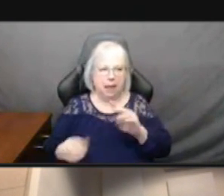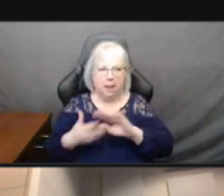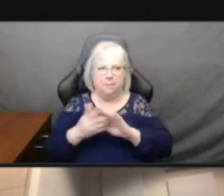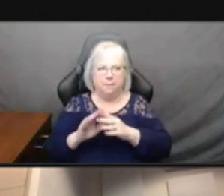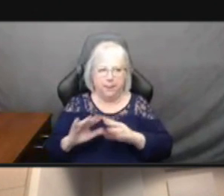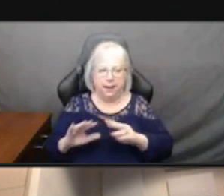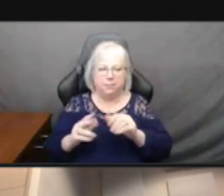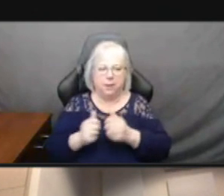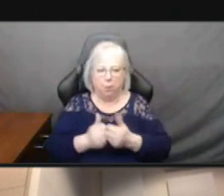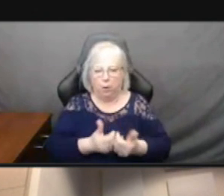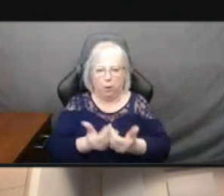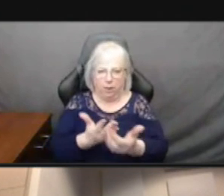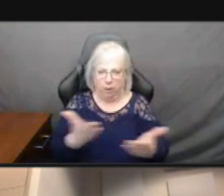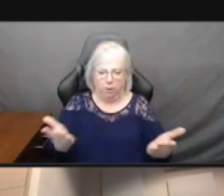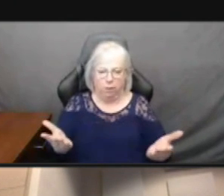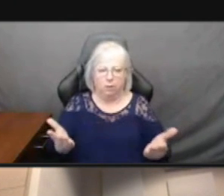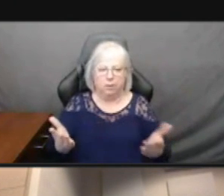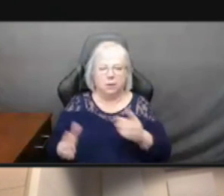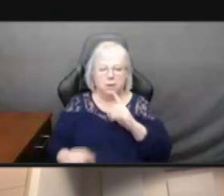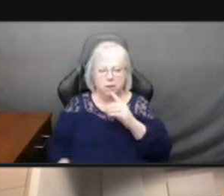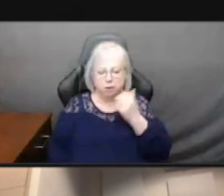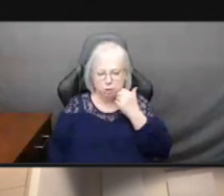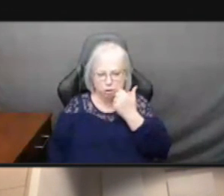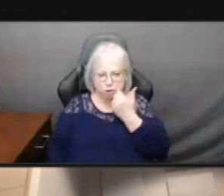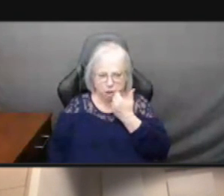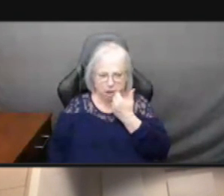It is a shame that